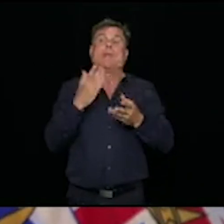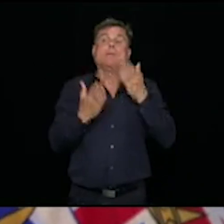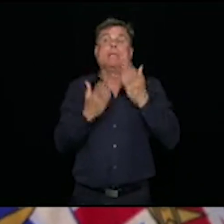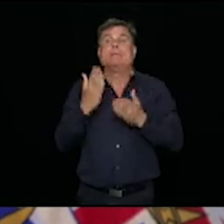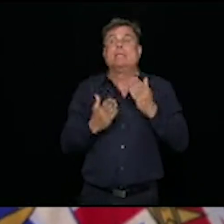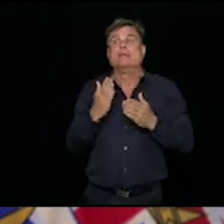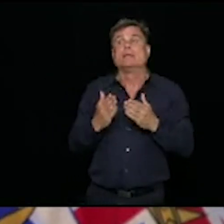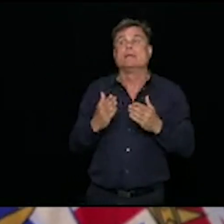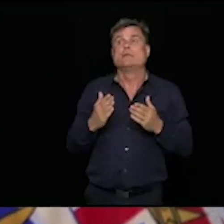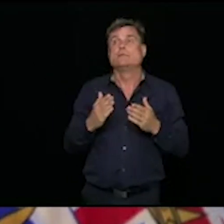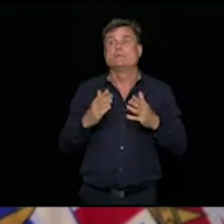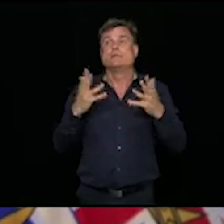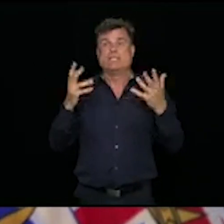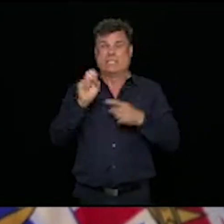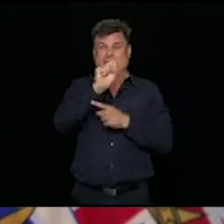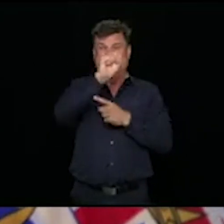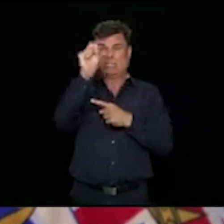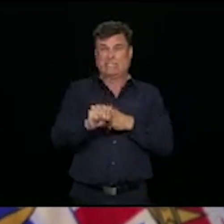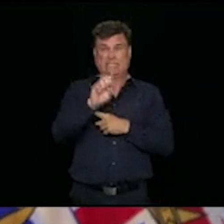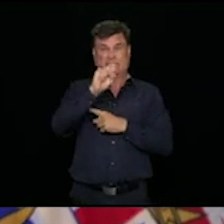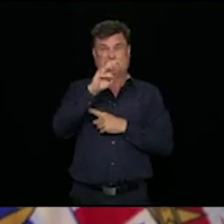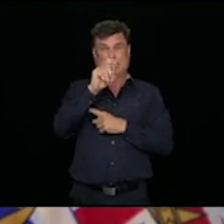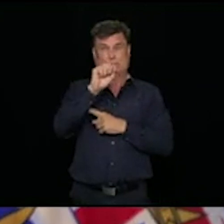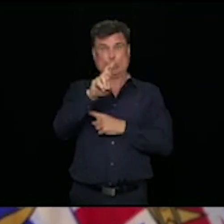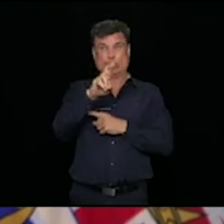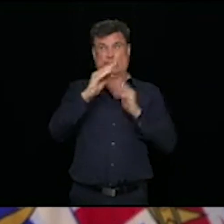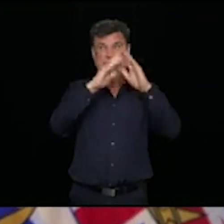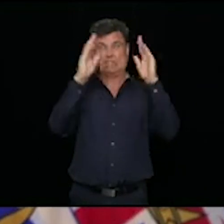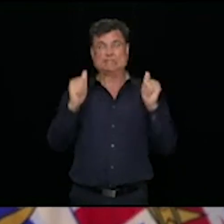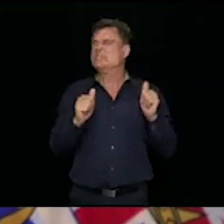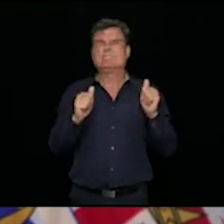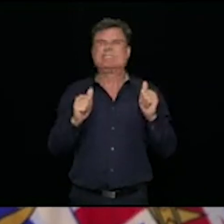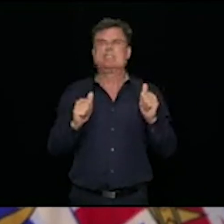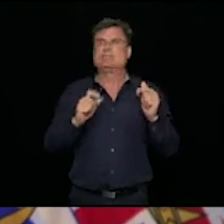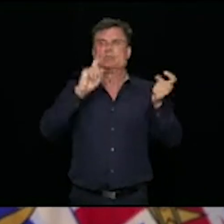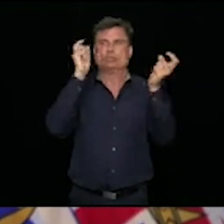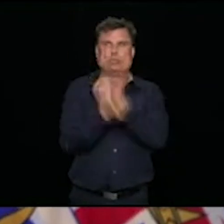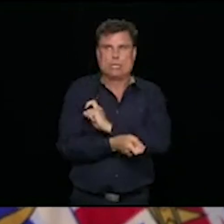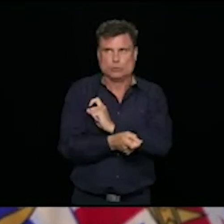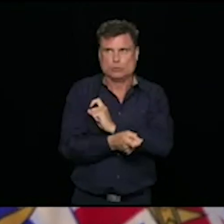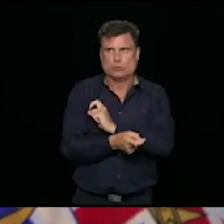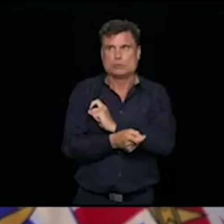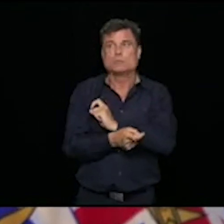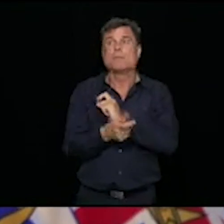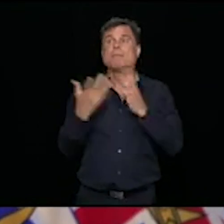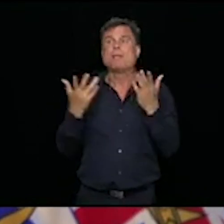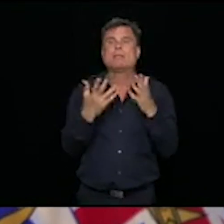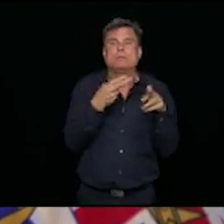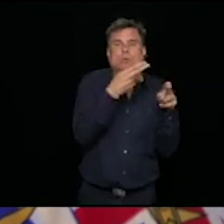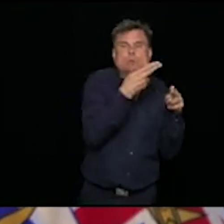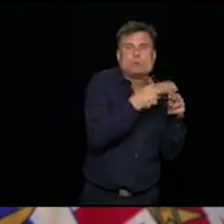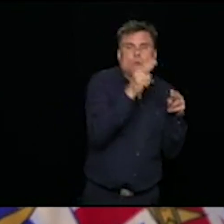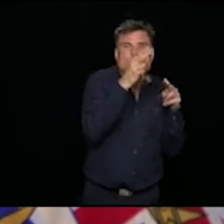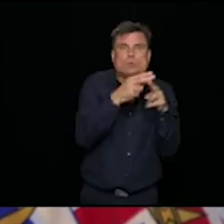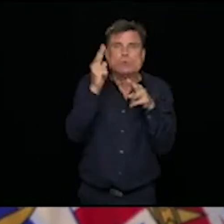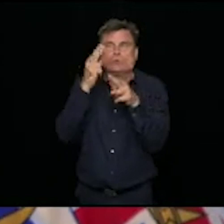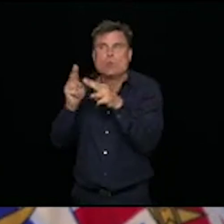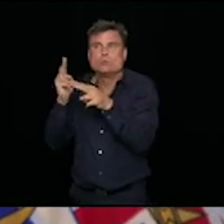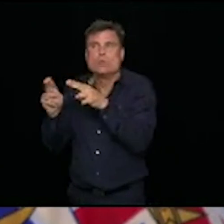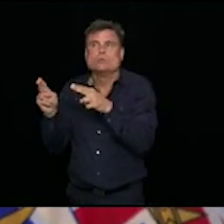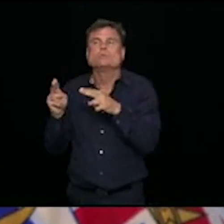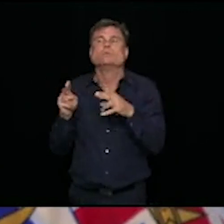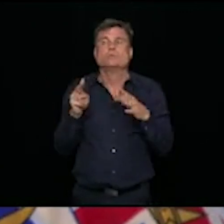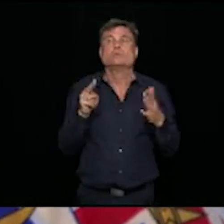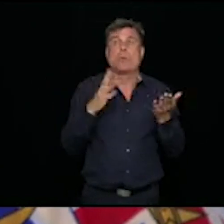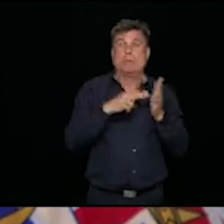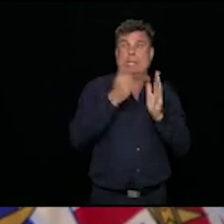Or I've seen some districts already talking about going to a quarter semester system, where students are taking even just 2 courses at once for a shorter period of time. So it's going to take a